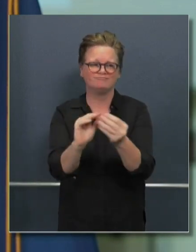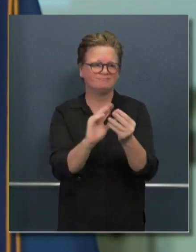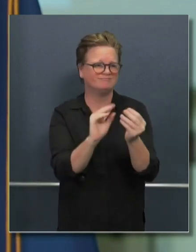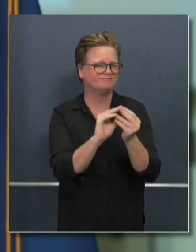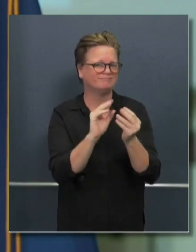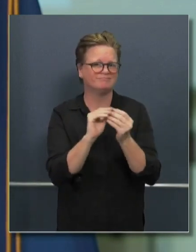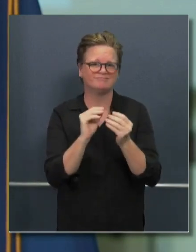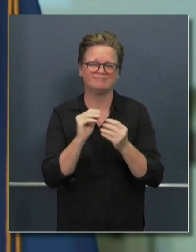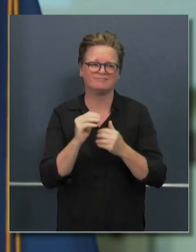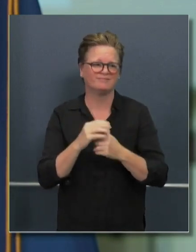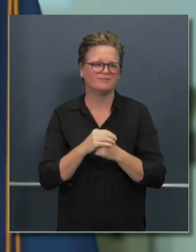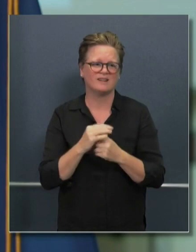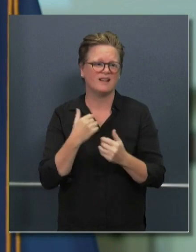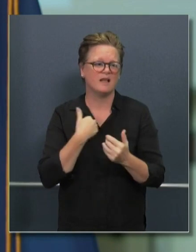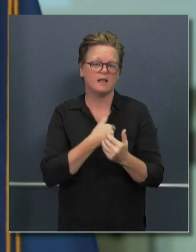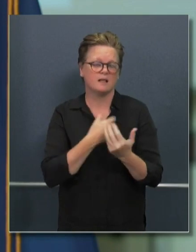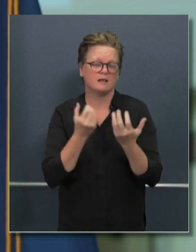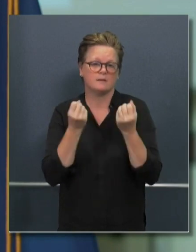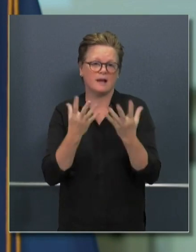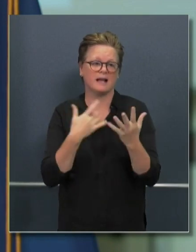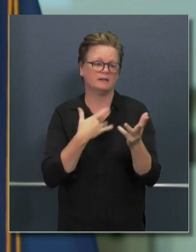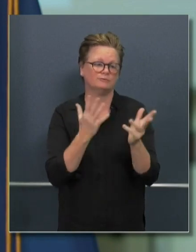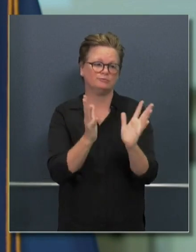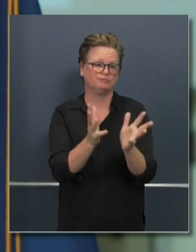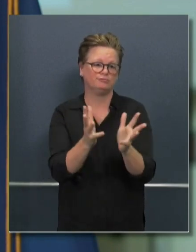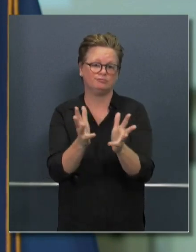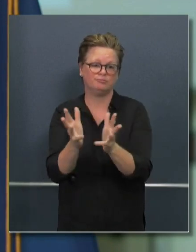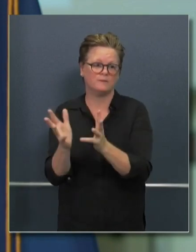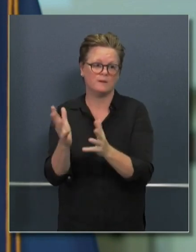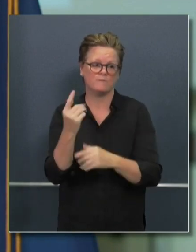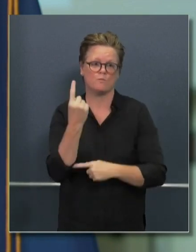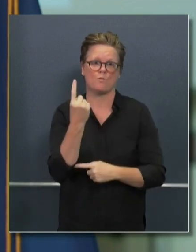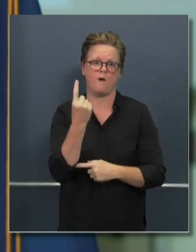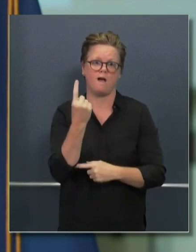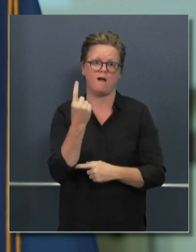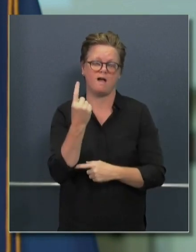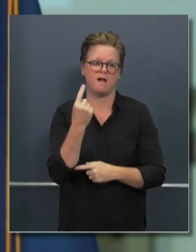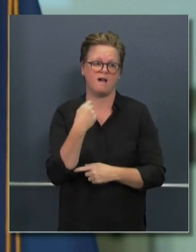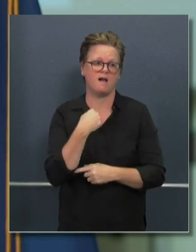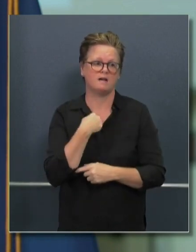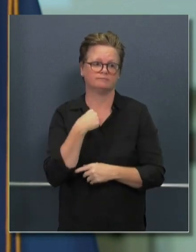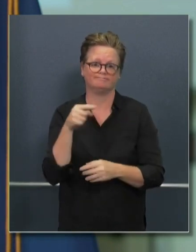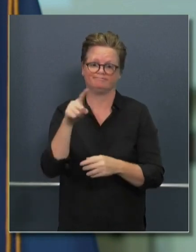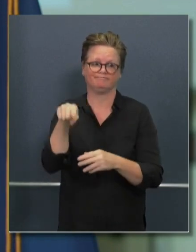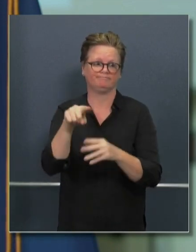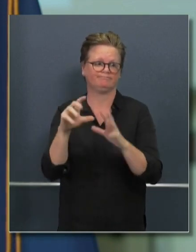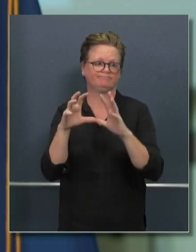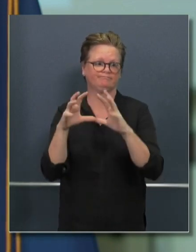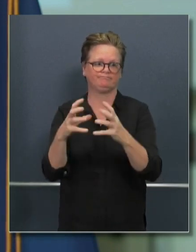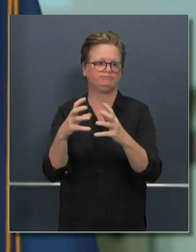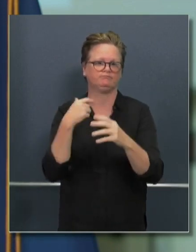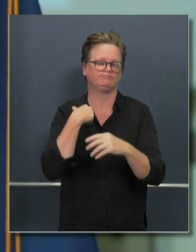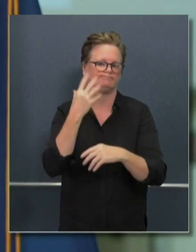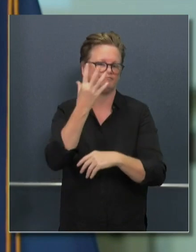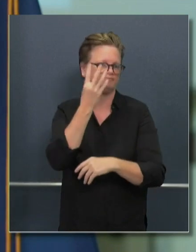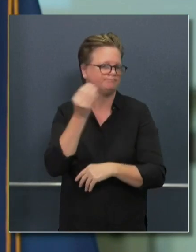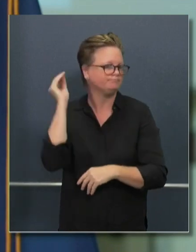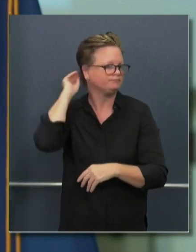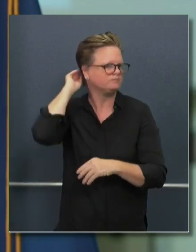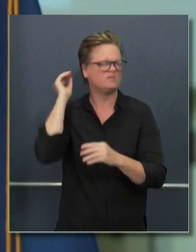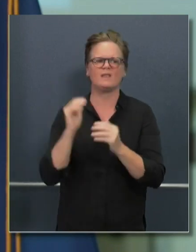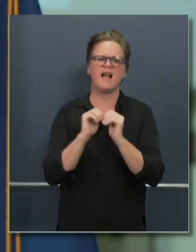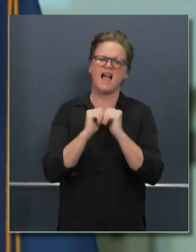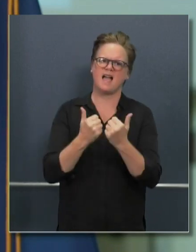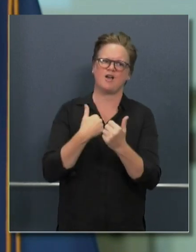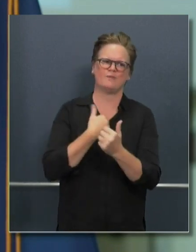of conversations, but was not lost on those that are the beneficiary. We talked about care for the caregivers, and I'm not walking